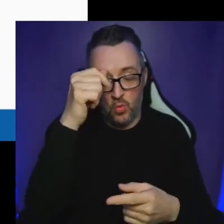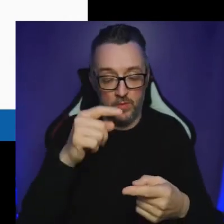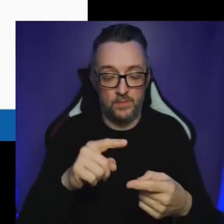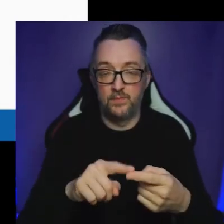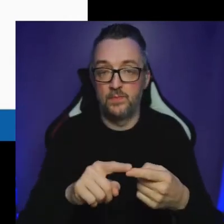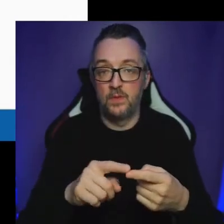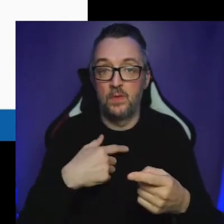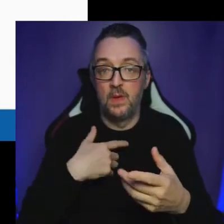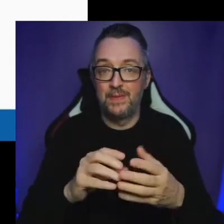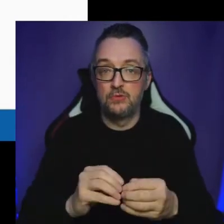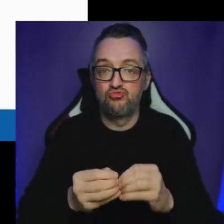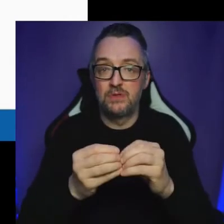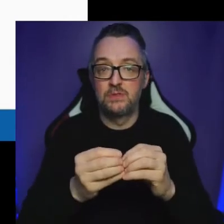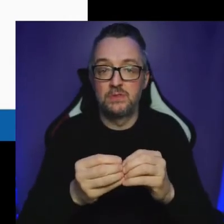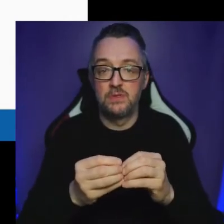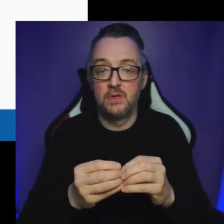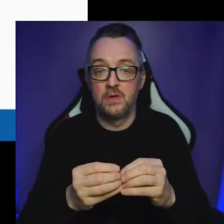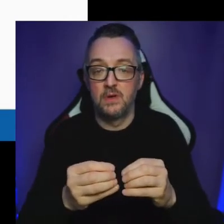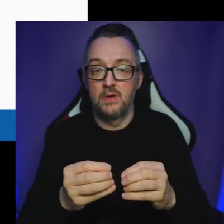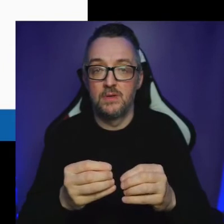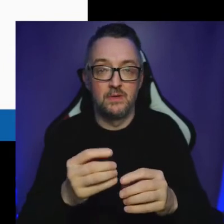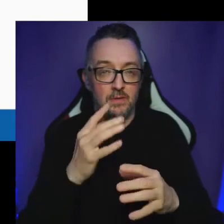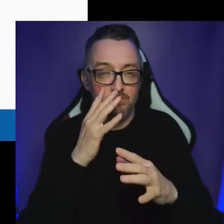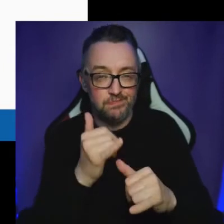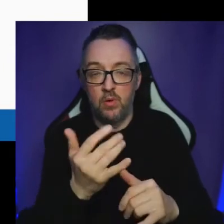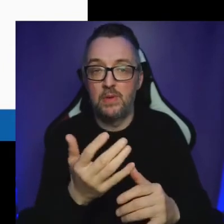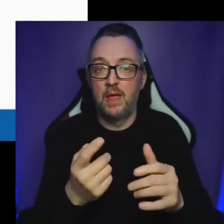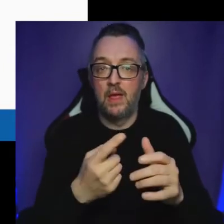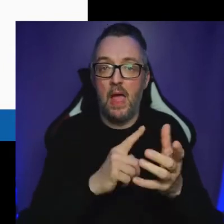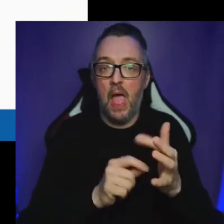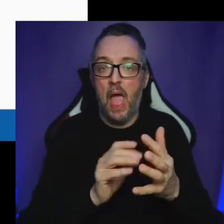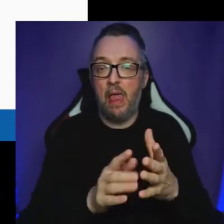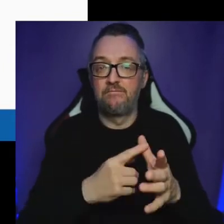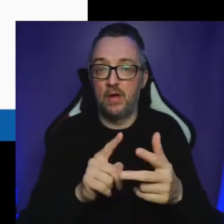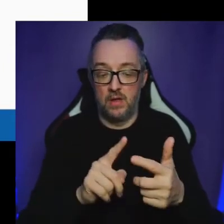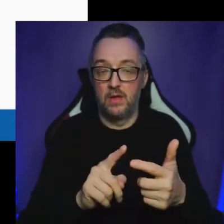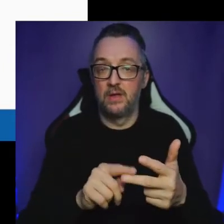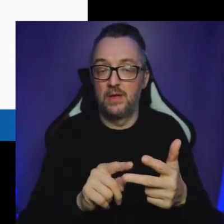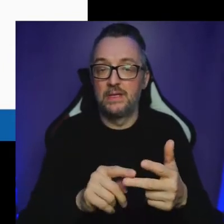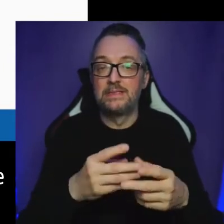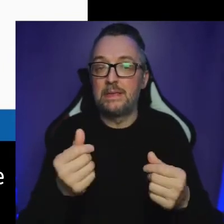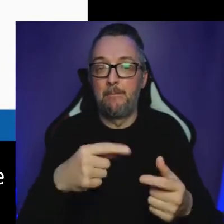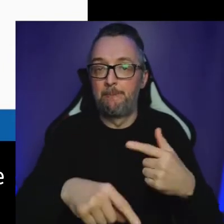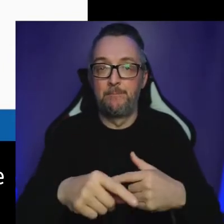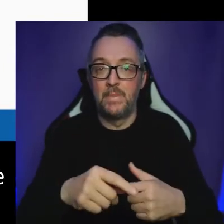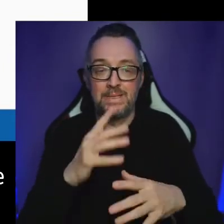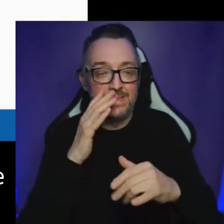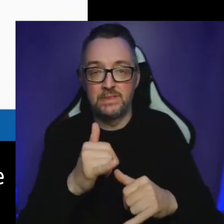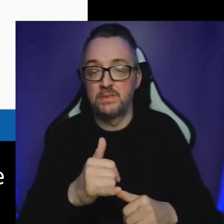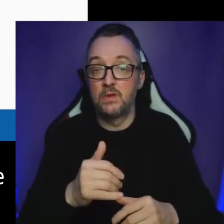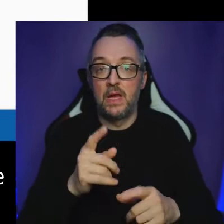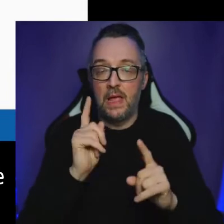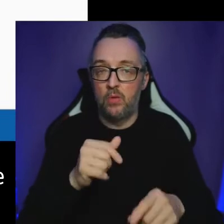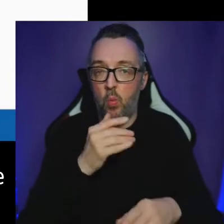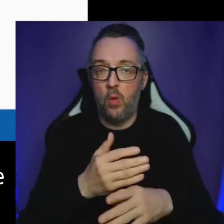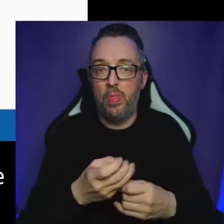when we're creating prototypes in alpha, most prototypes don't function with assistive technology like screen readers. So it's very difficult to kind